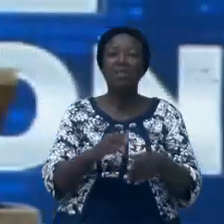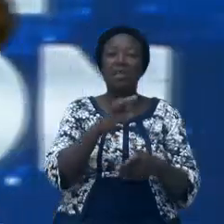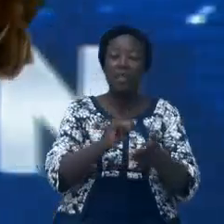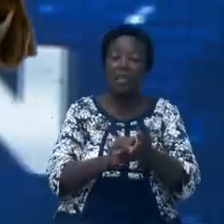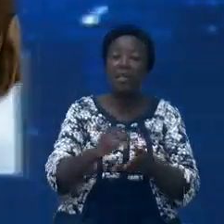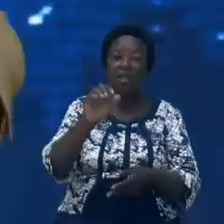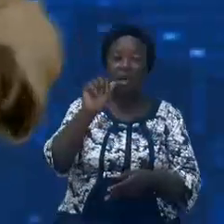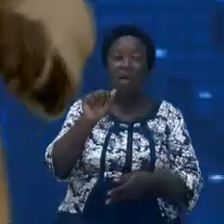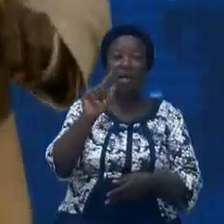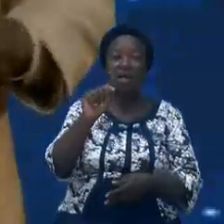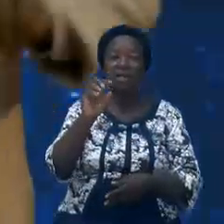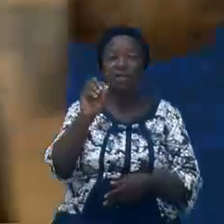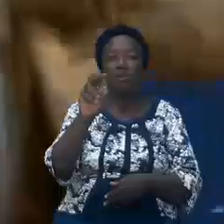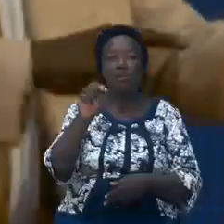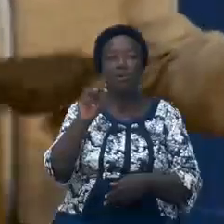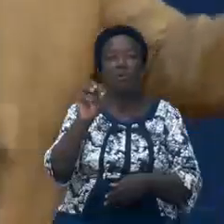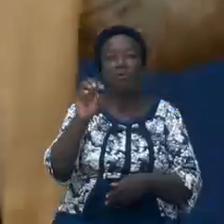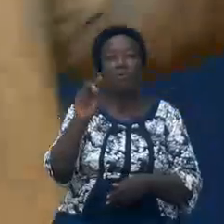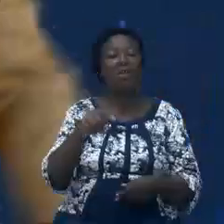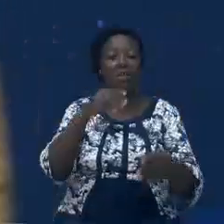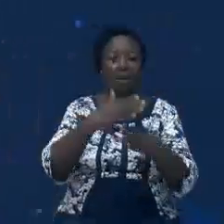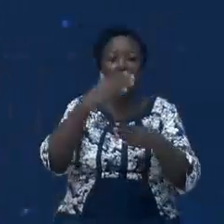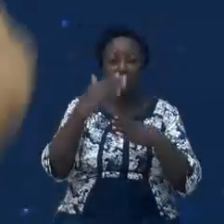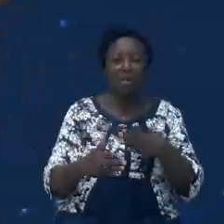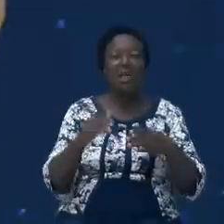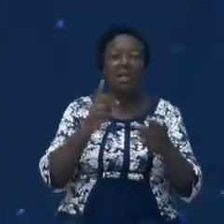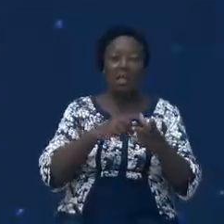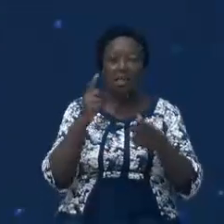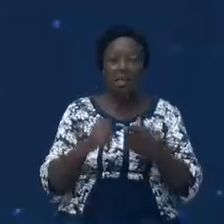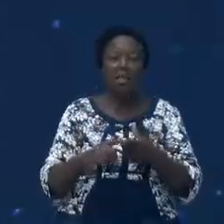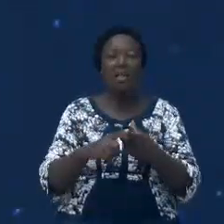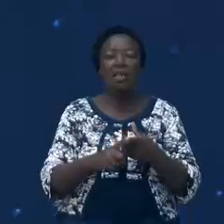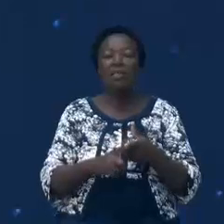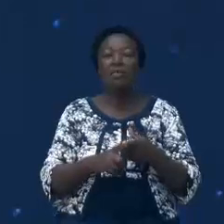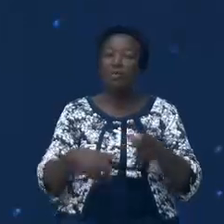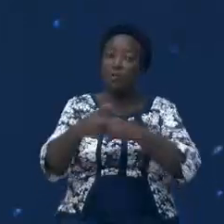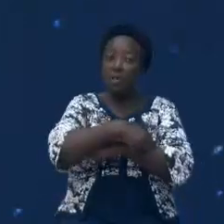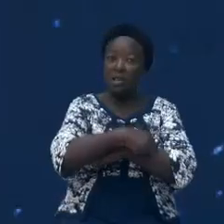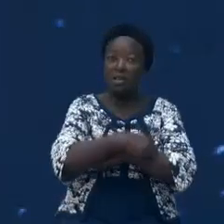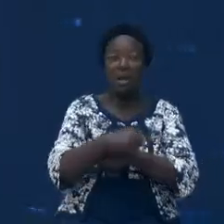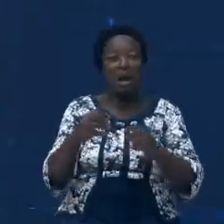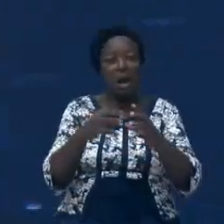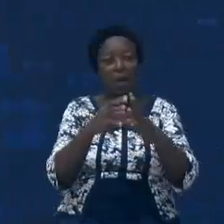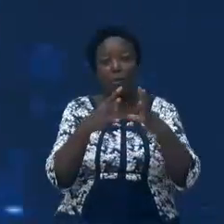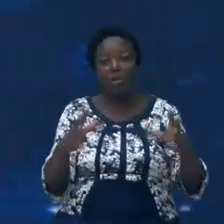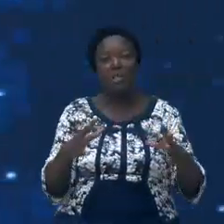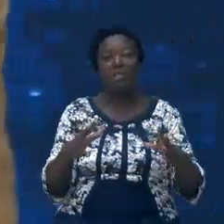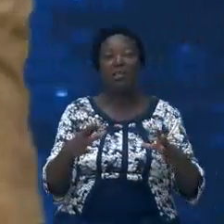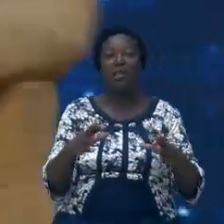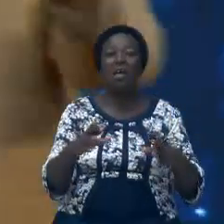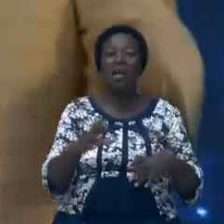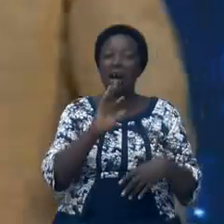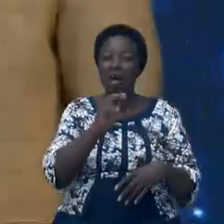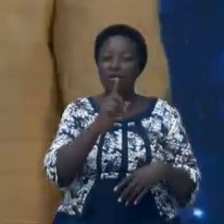blood. Atonement accomplished yesterday. Today, number two,